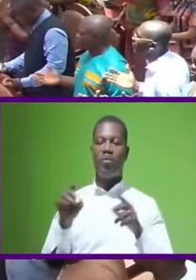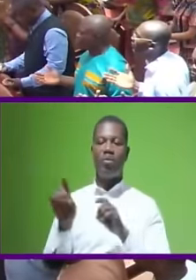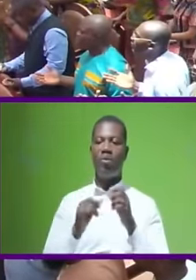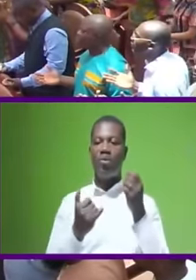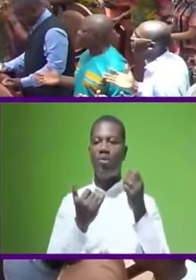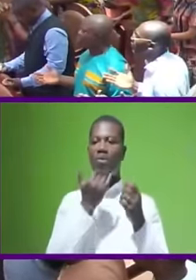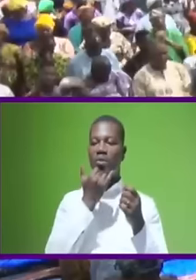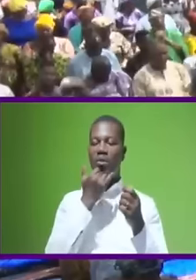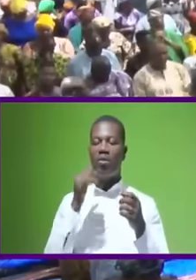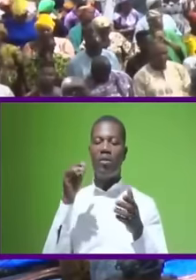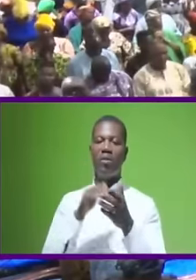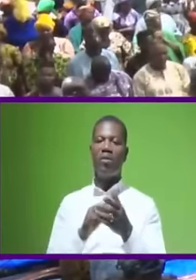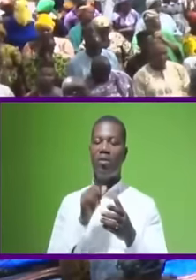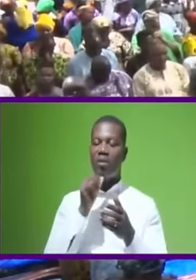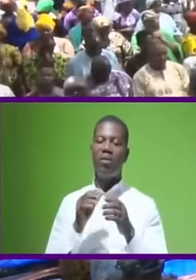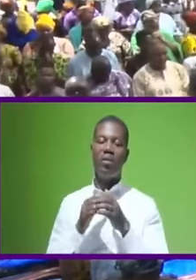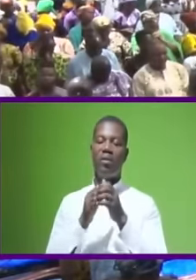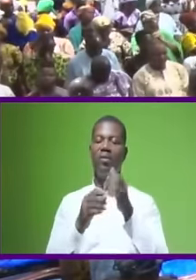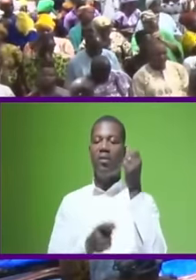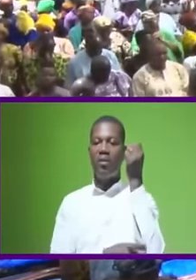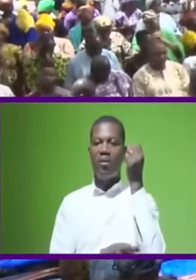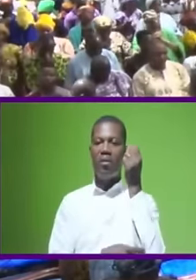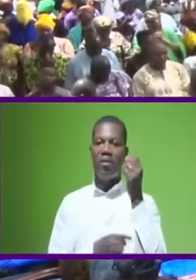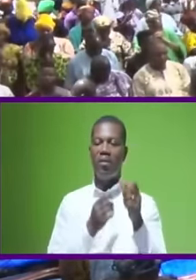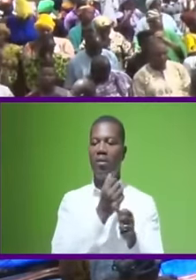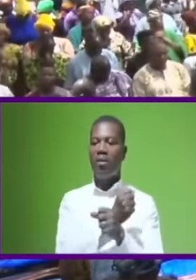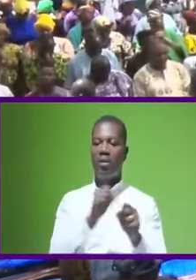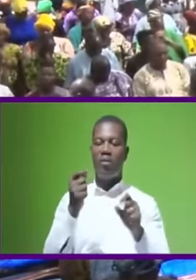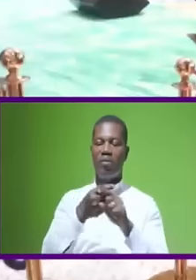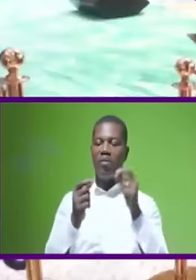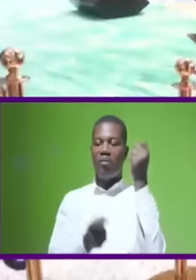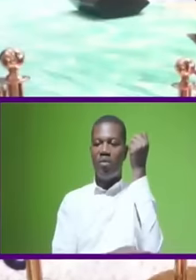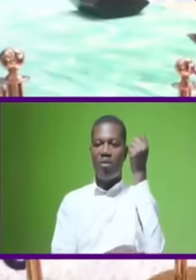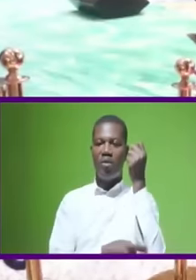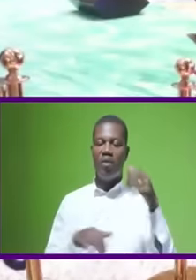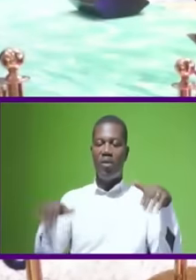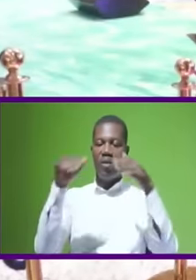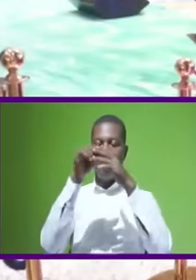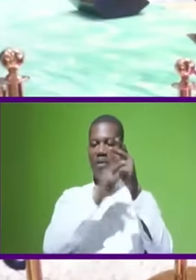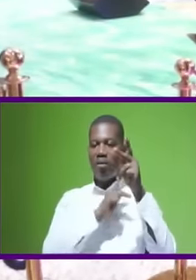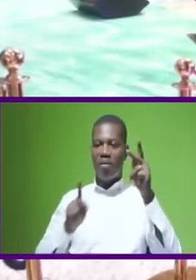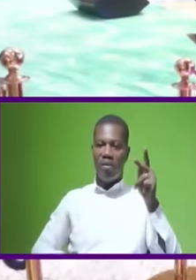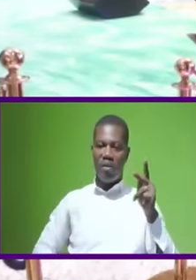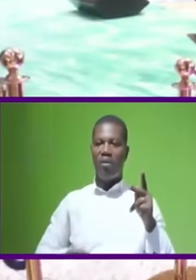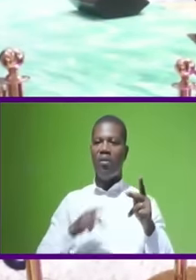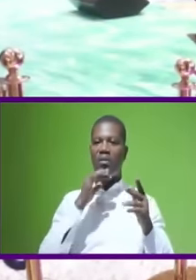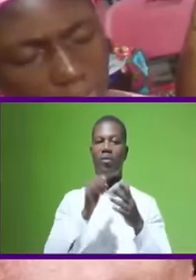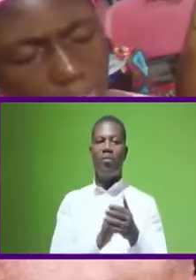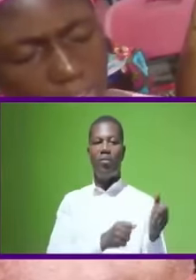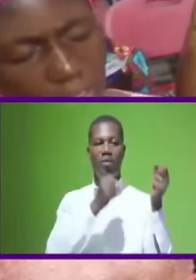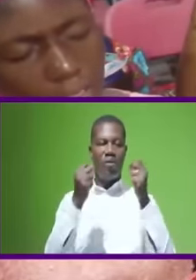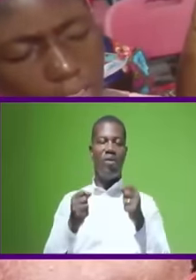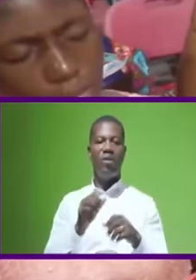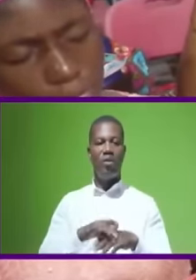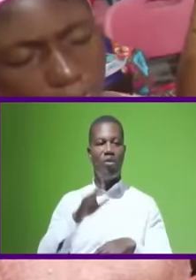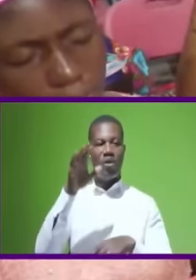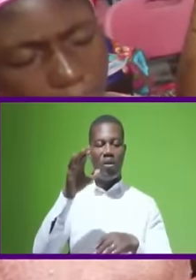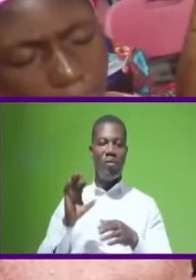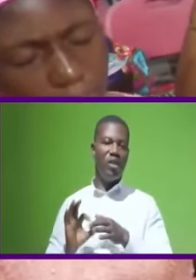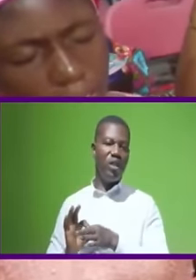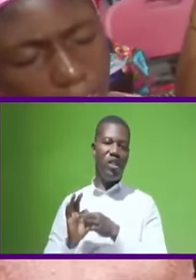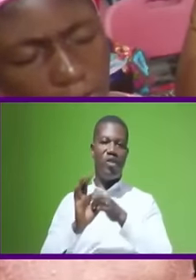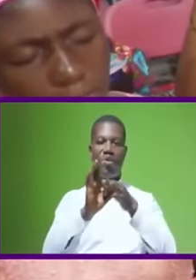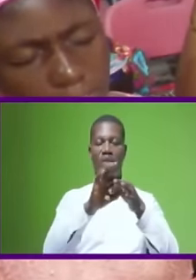for me. I am conscious. If you miss you, on a shrine day, and it's you me, and the